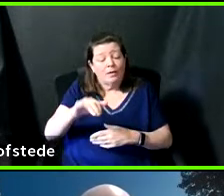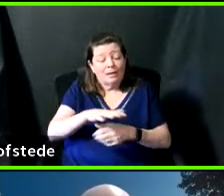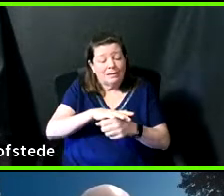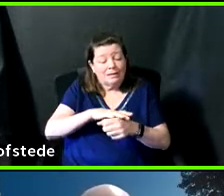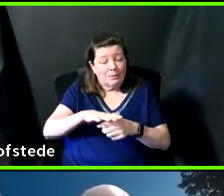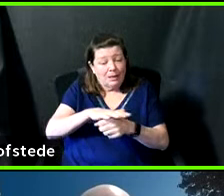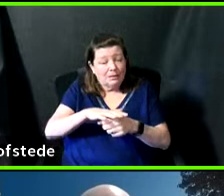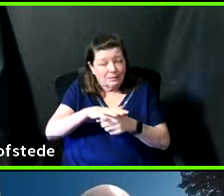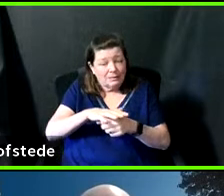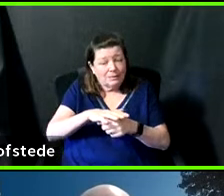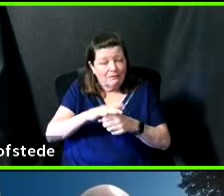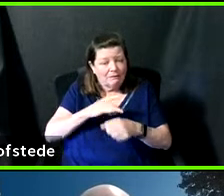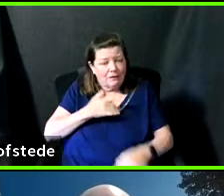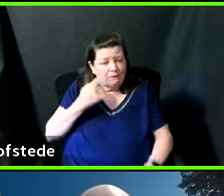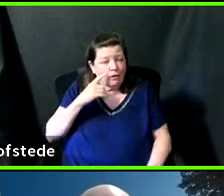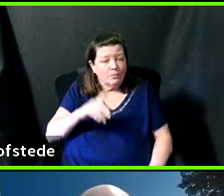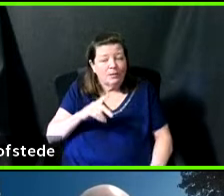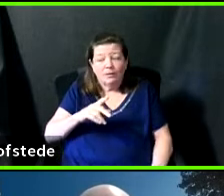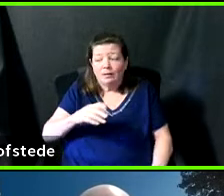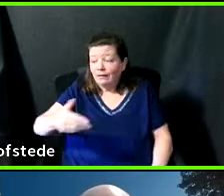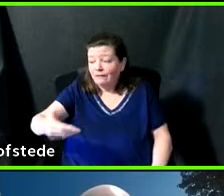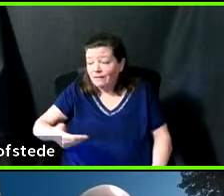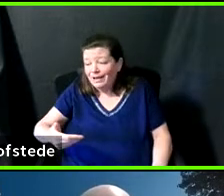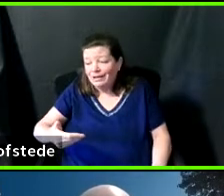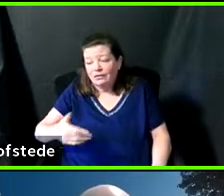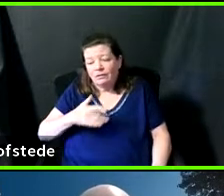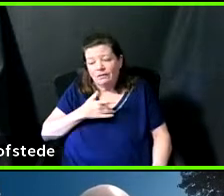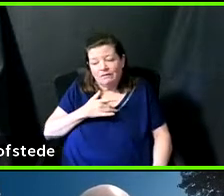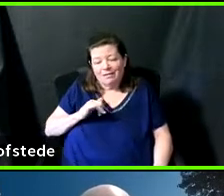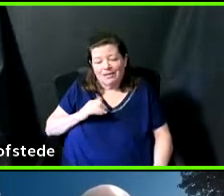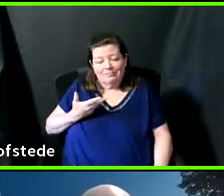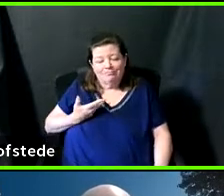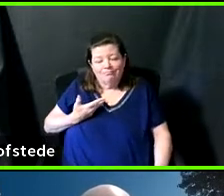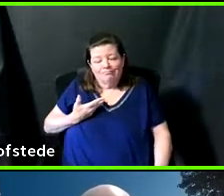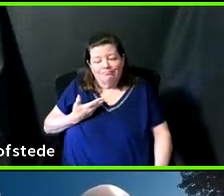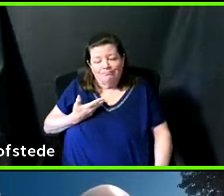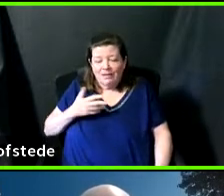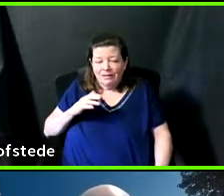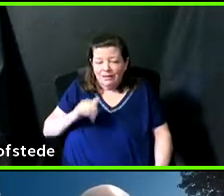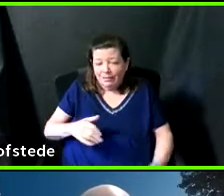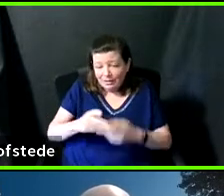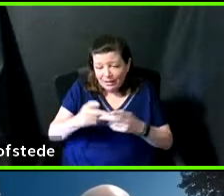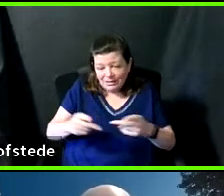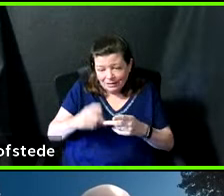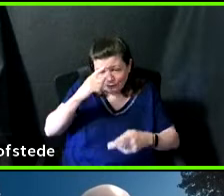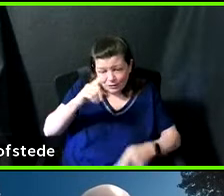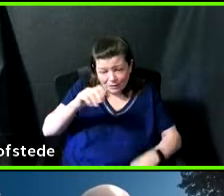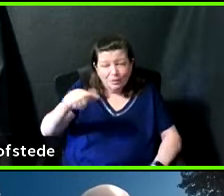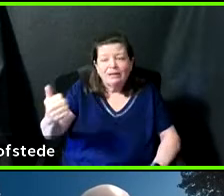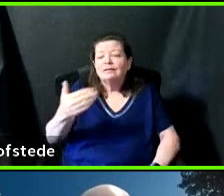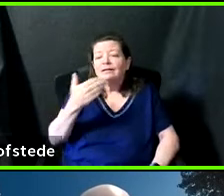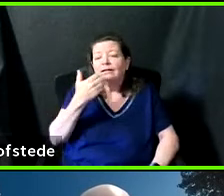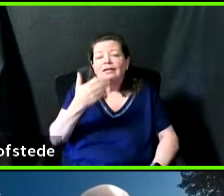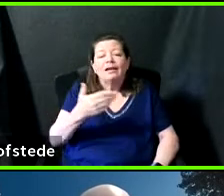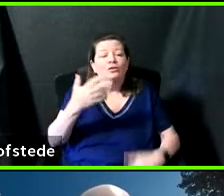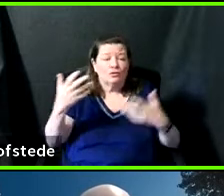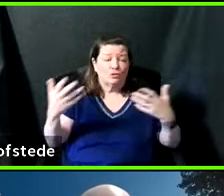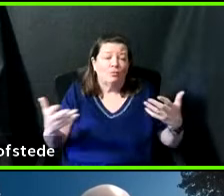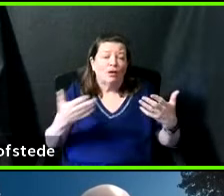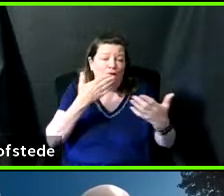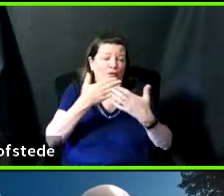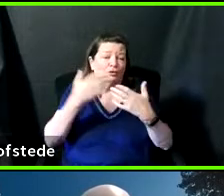people or it left people feeling like this space is for somebody else. Thank you so much. That's such a good